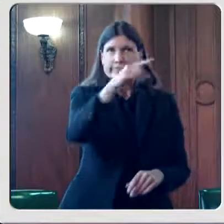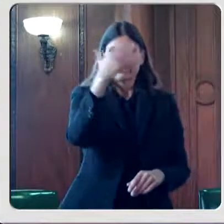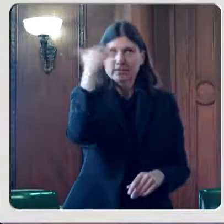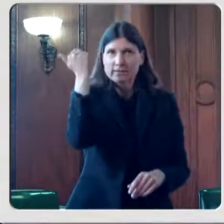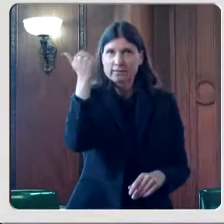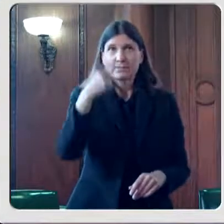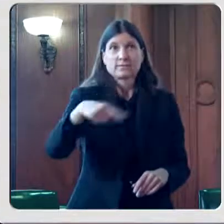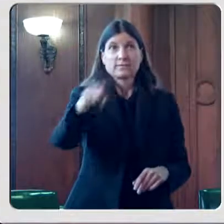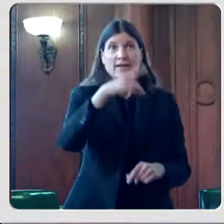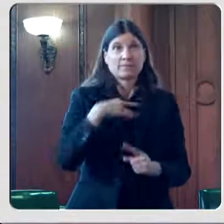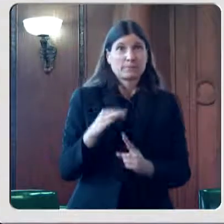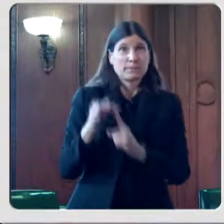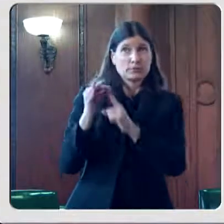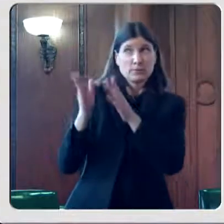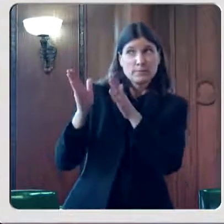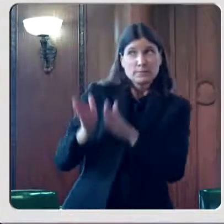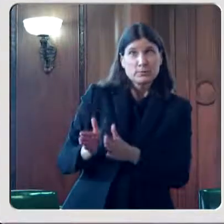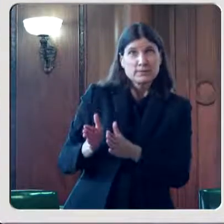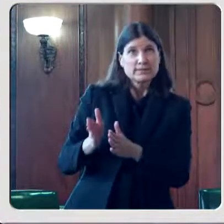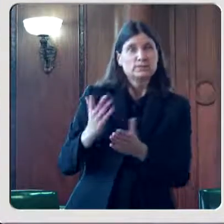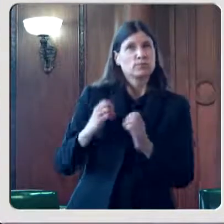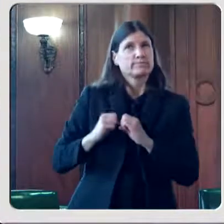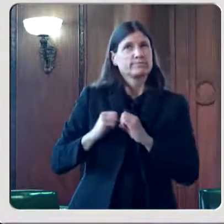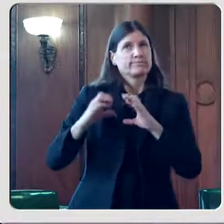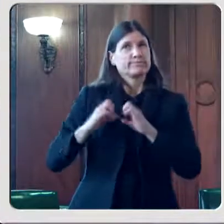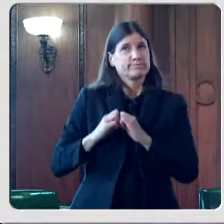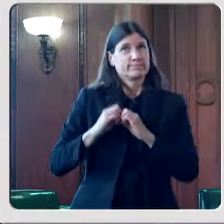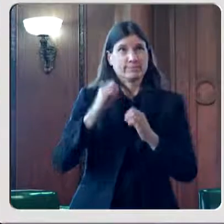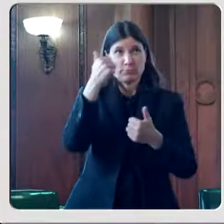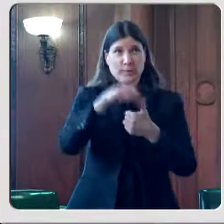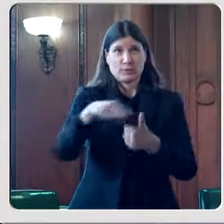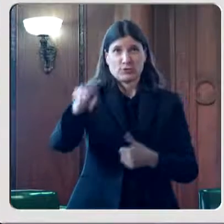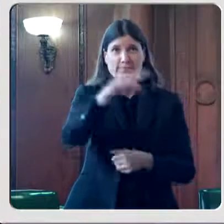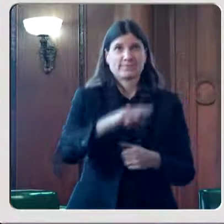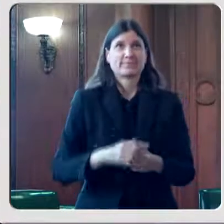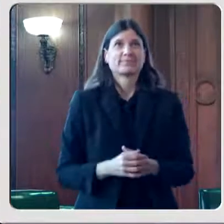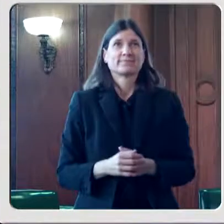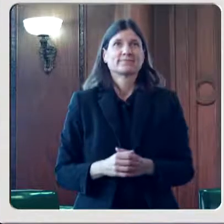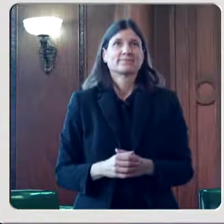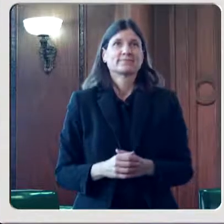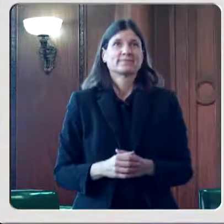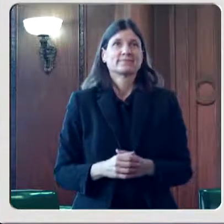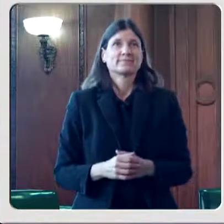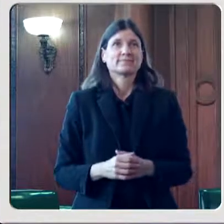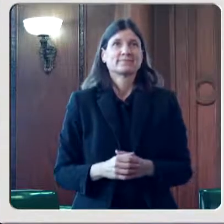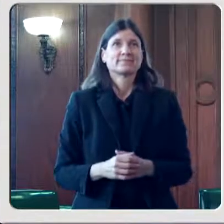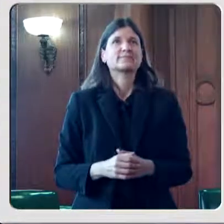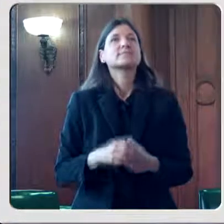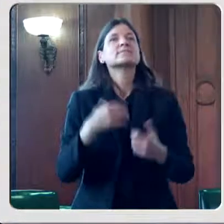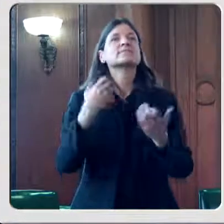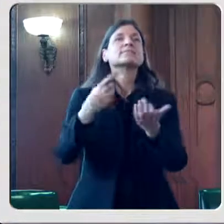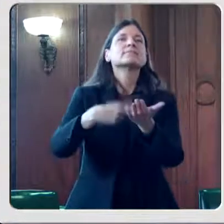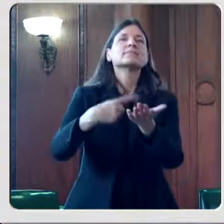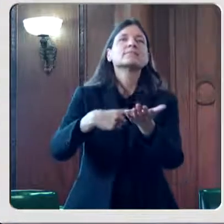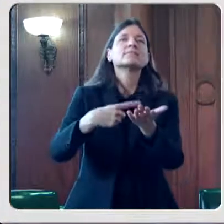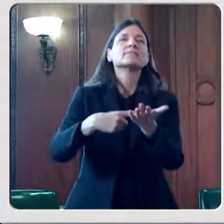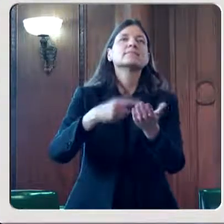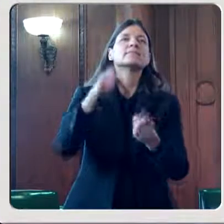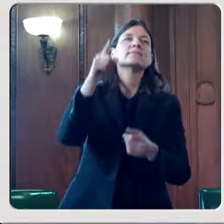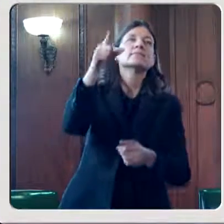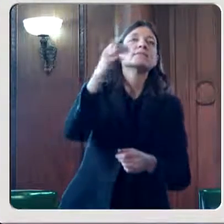Valentine. We did another small business, Buckeye Smoke Shop, Harry's Cafe, the Glantz